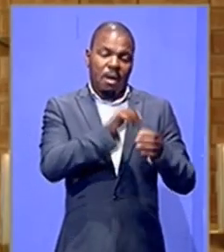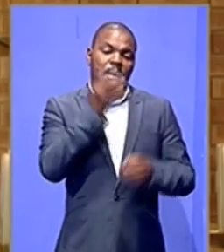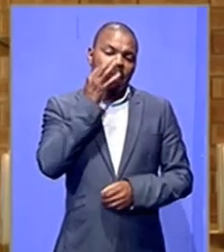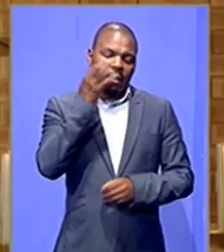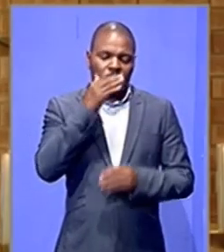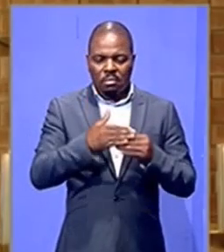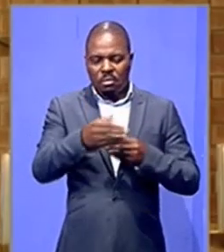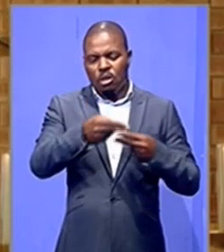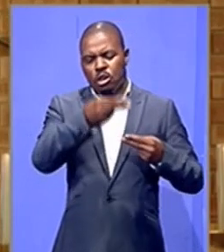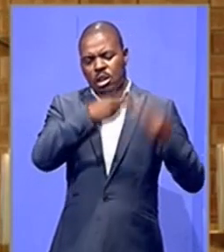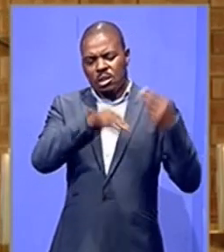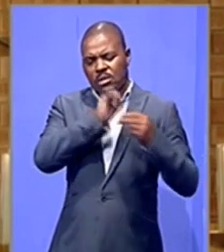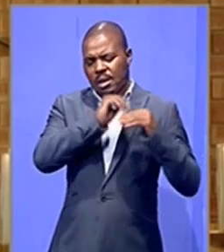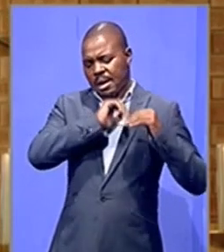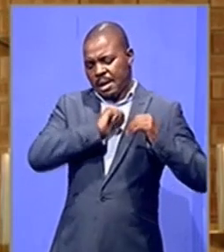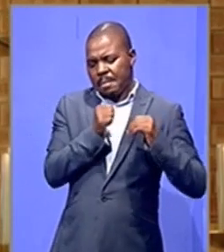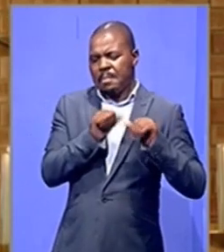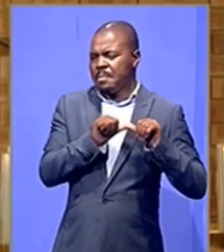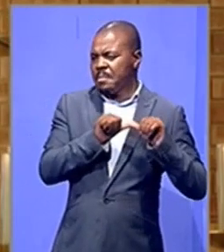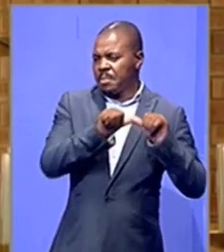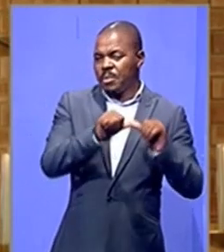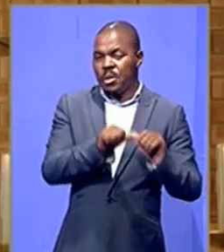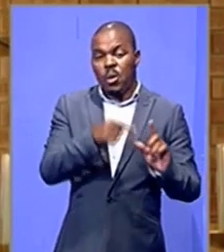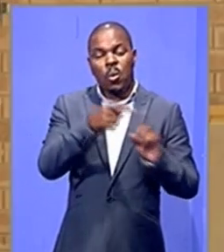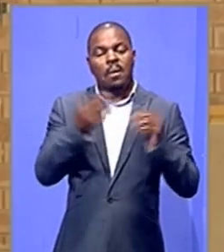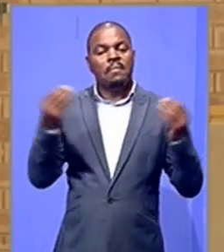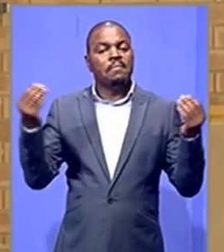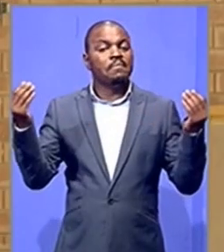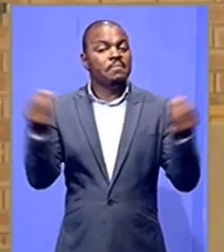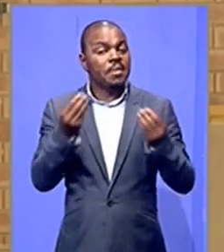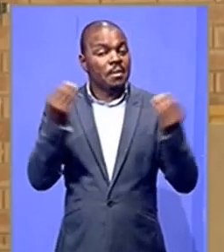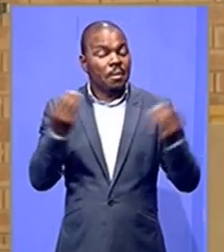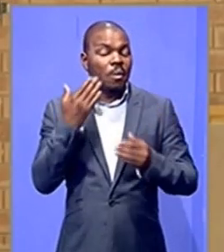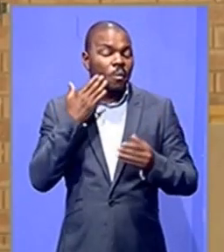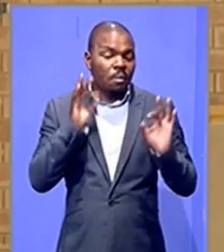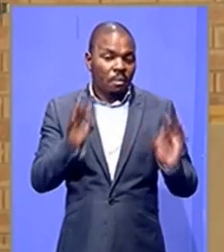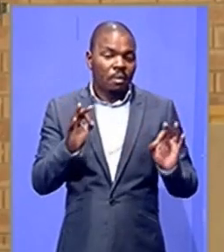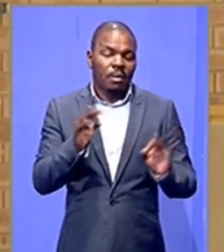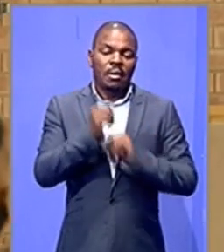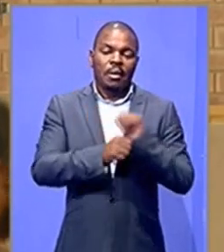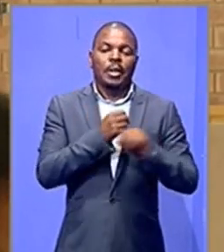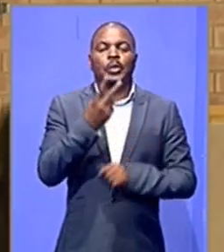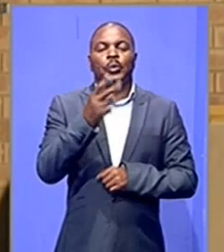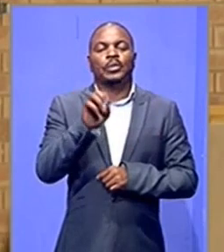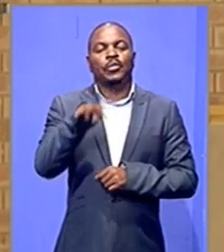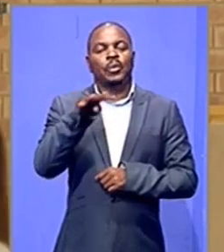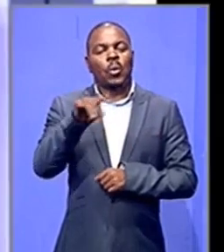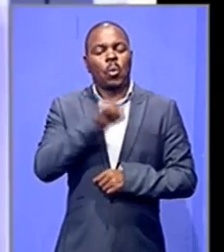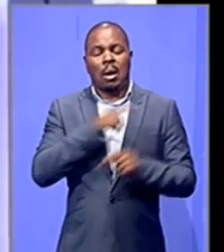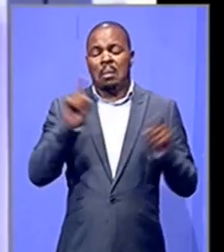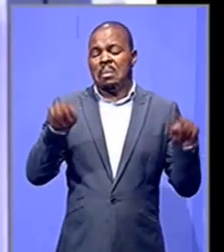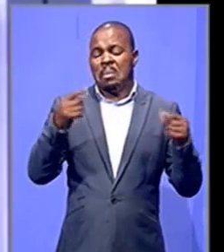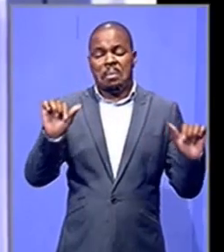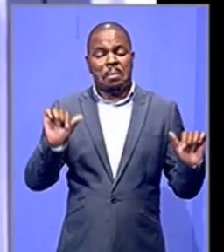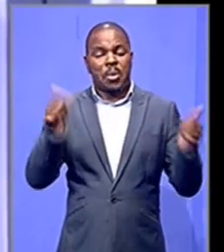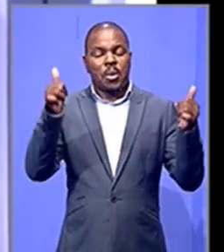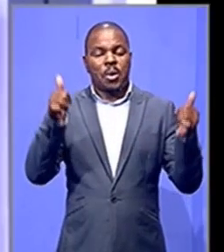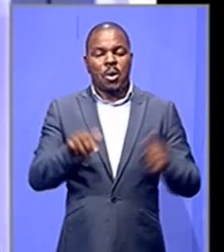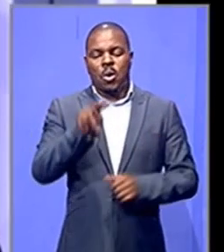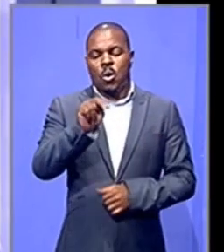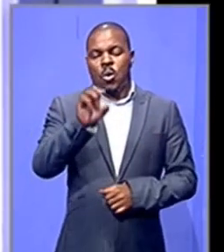go ya go ile. Makhado o thumile go tsebega kudu ka 2014 morago ga go lokolla legala la senyele